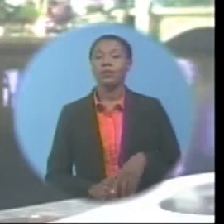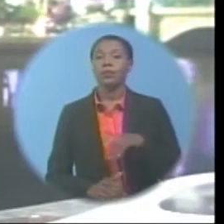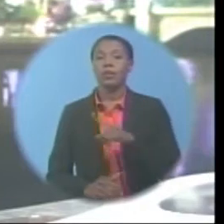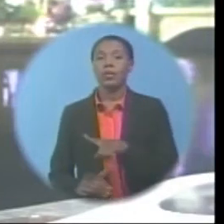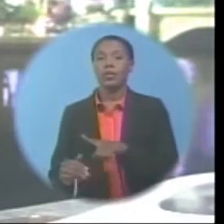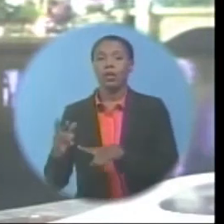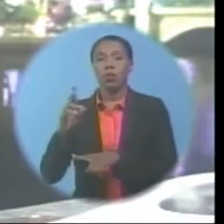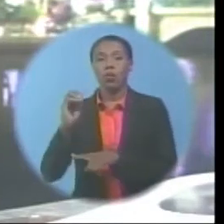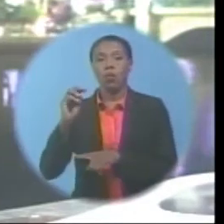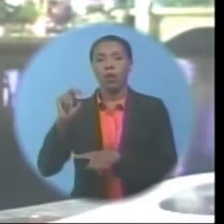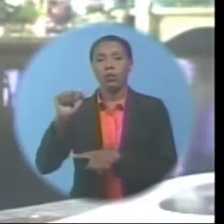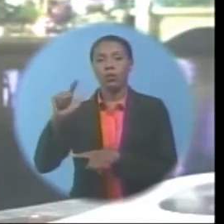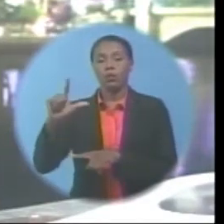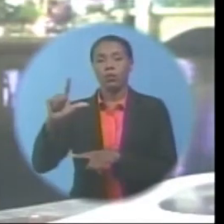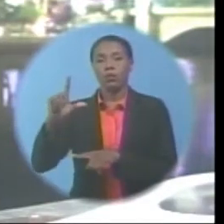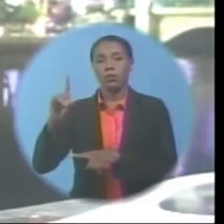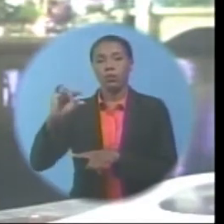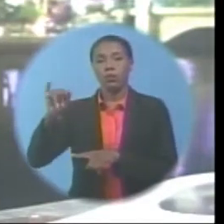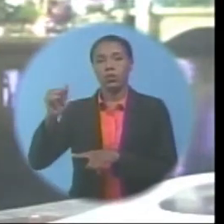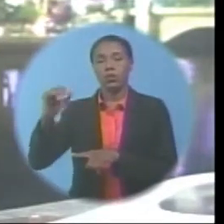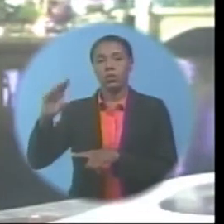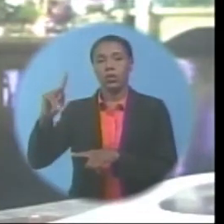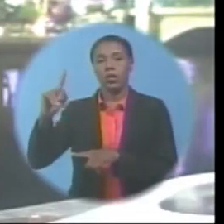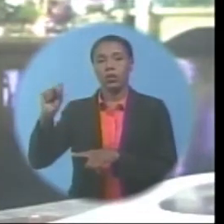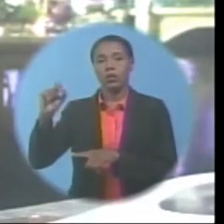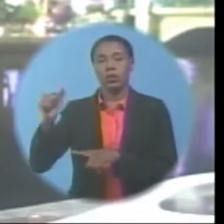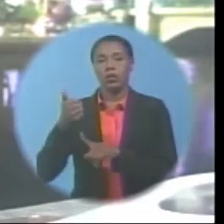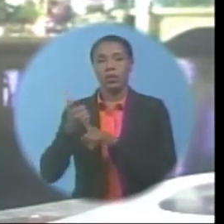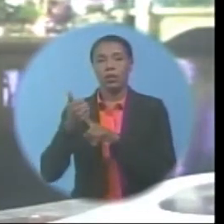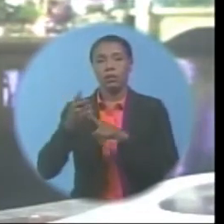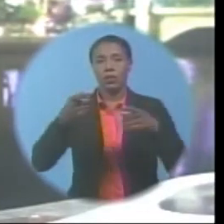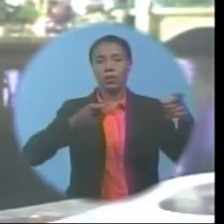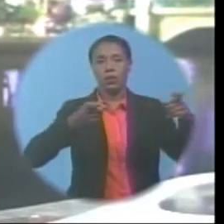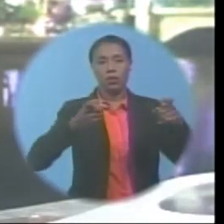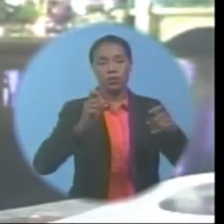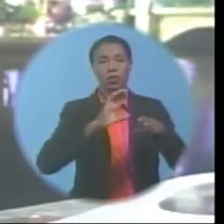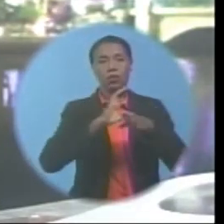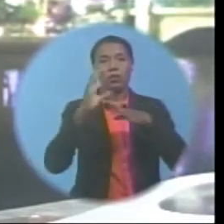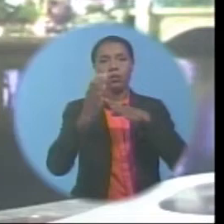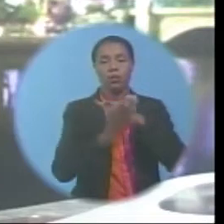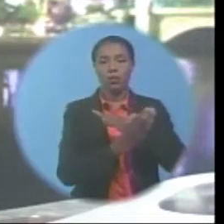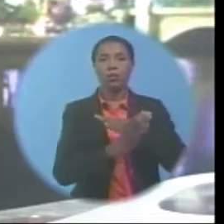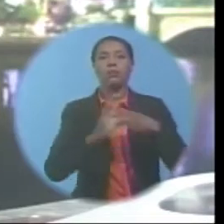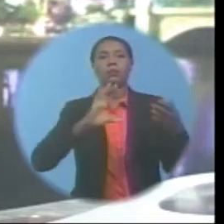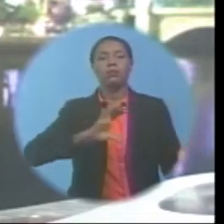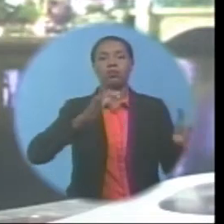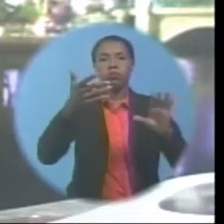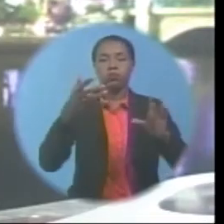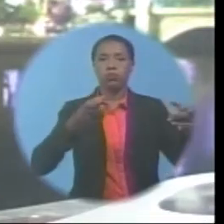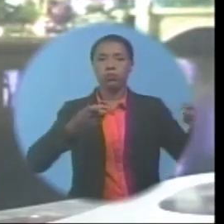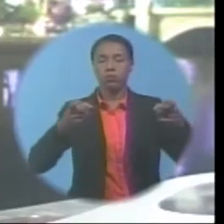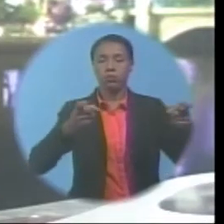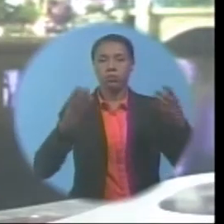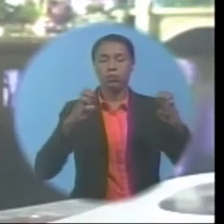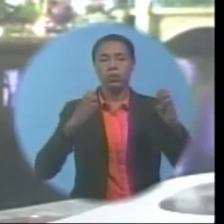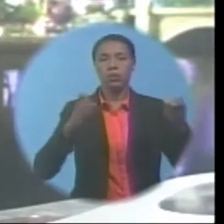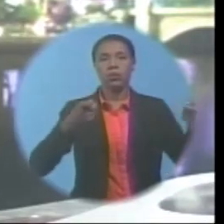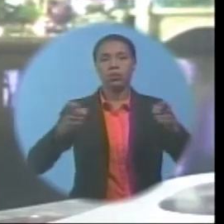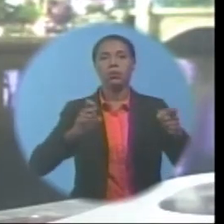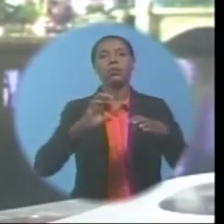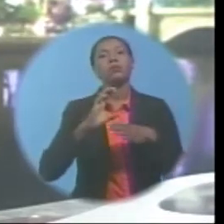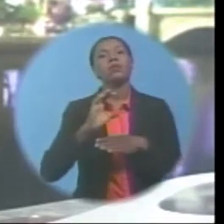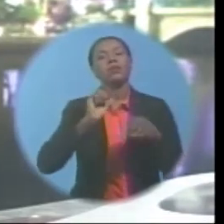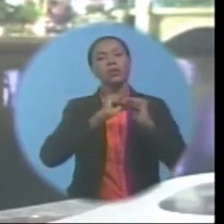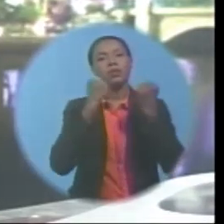The head of the Caribbean Disaster Emergency Management Agency, Ronald Jackson, is concerned that the issues underlying climate change